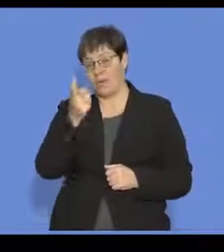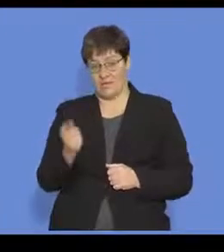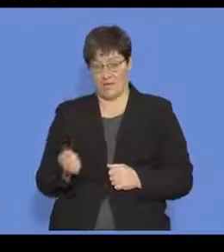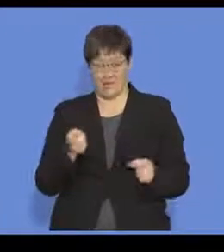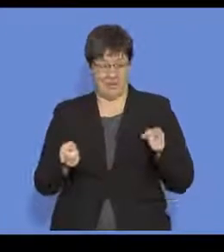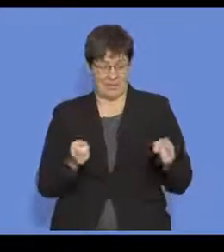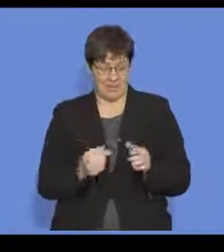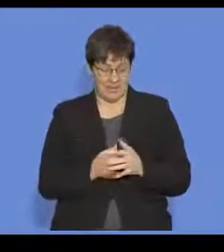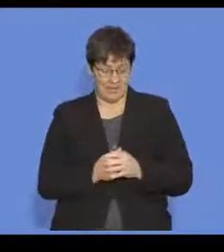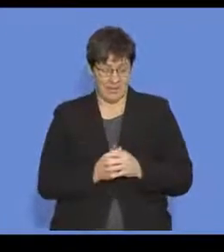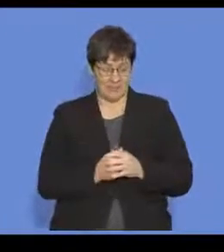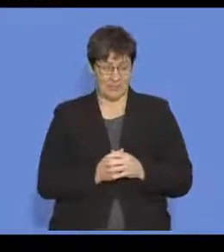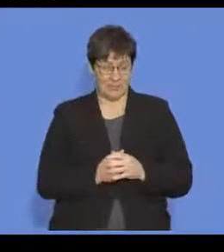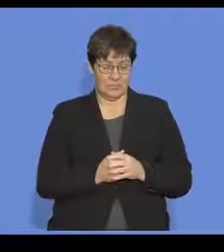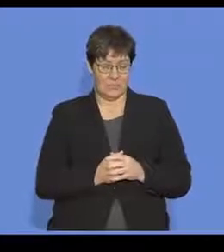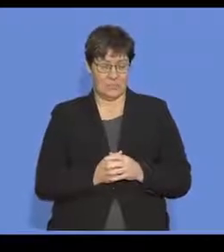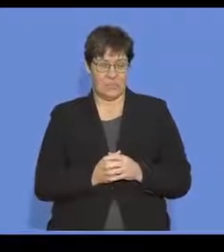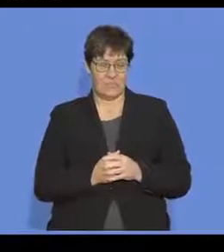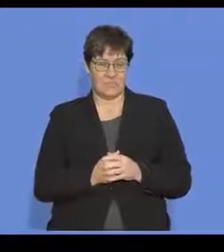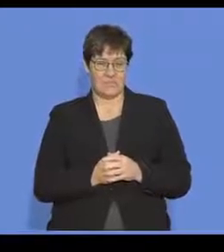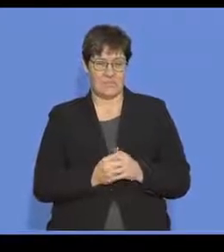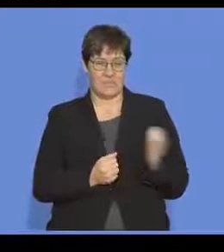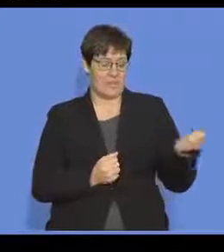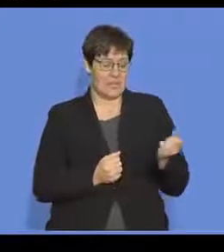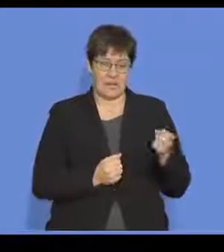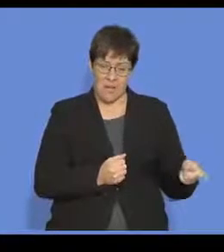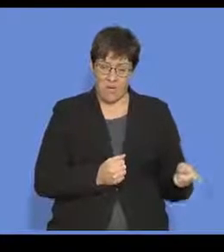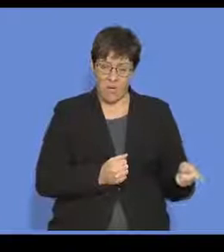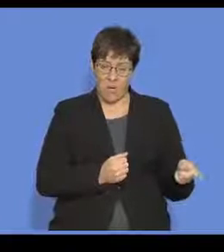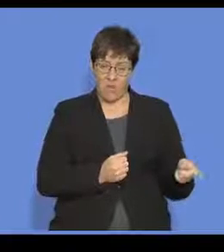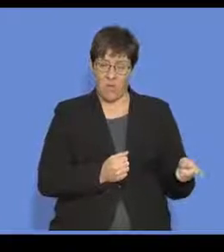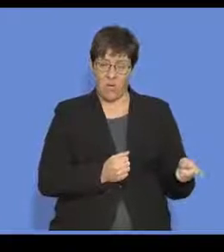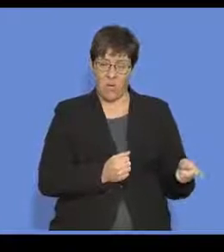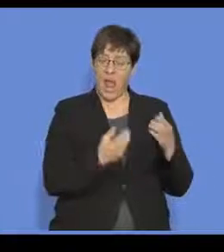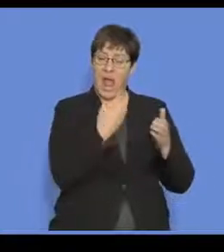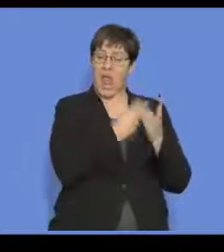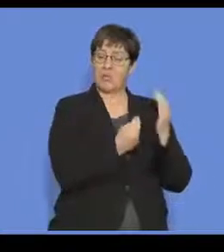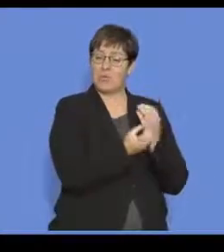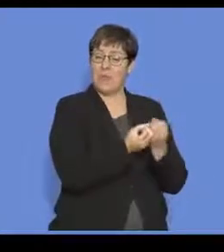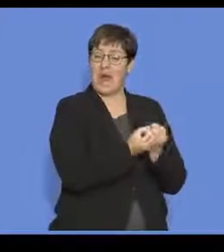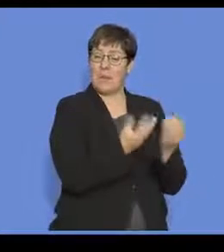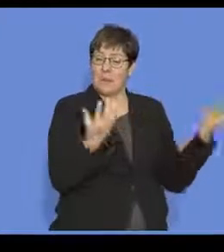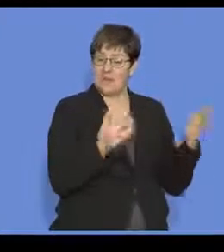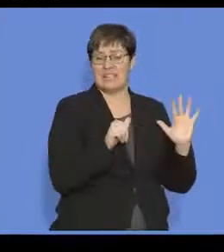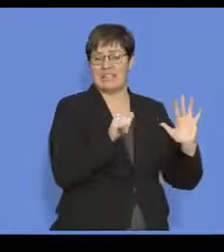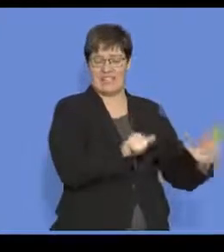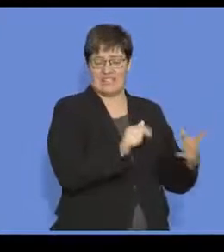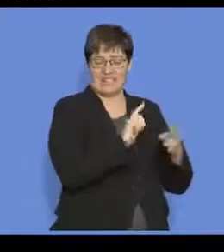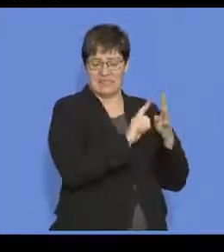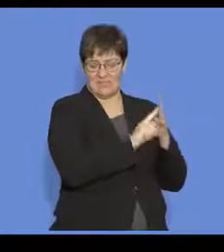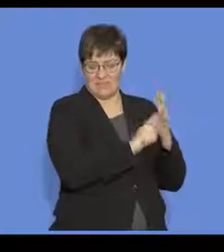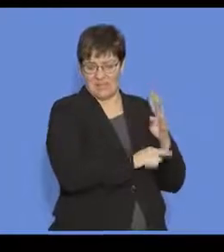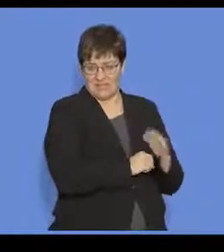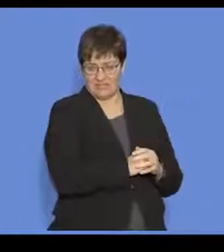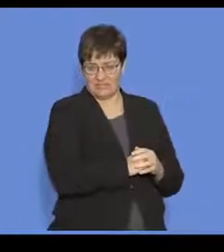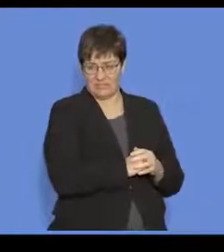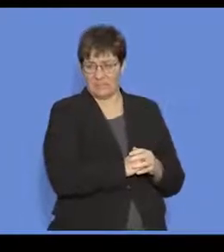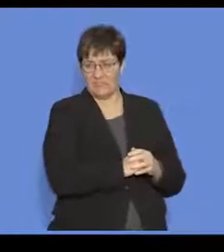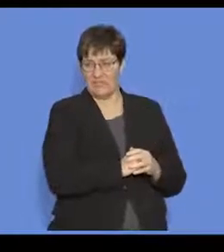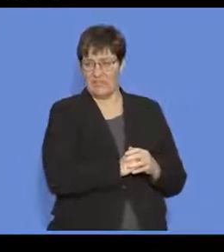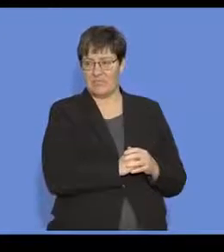Okay, are we all together? So a die has 6 possible outcomes, which